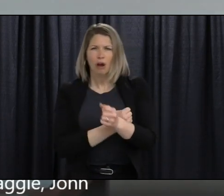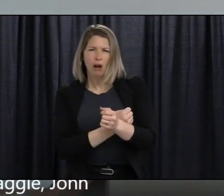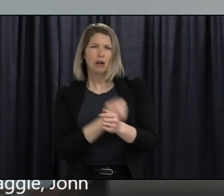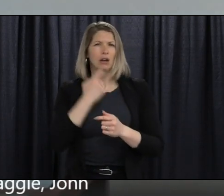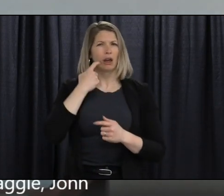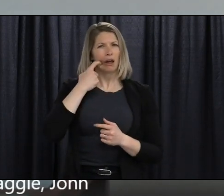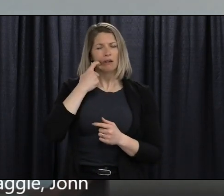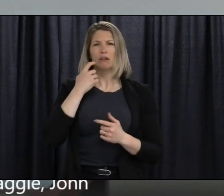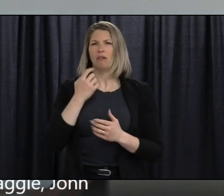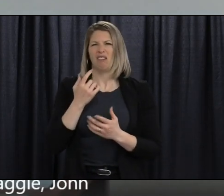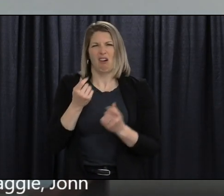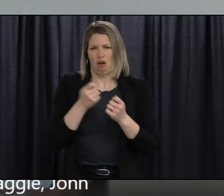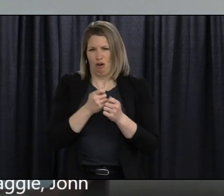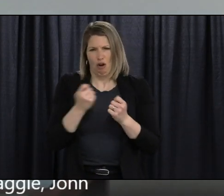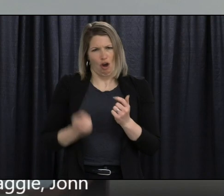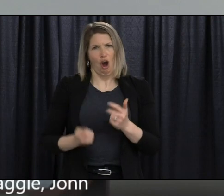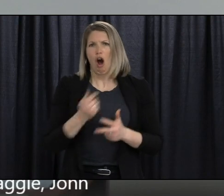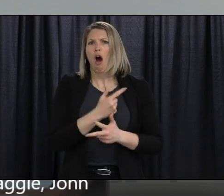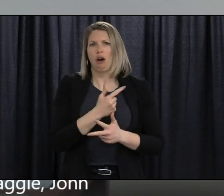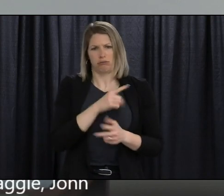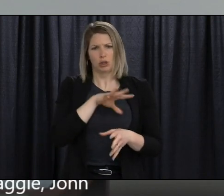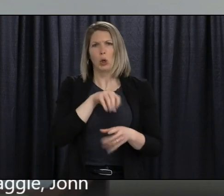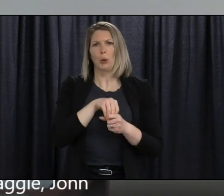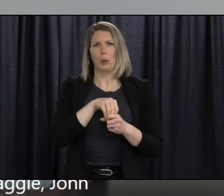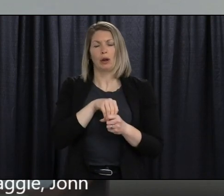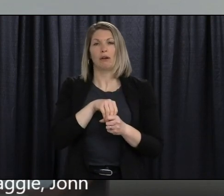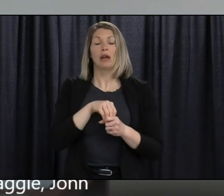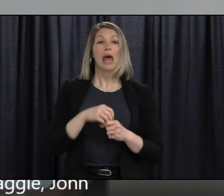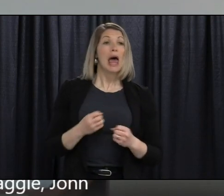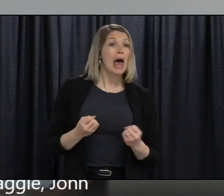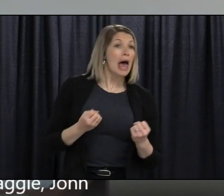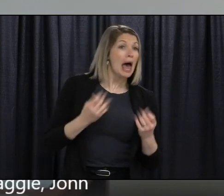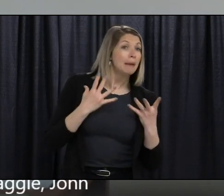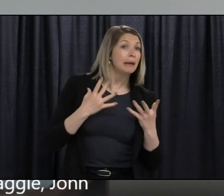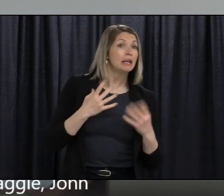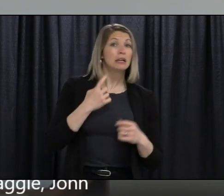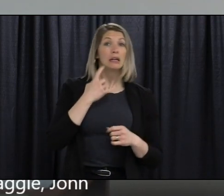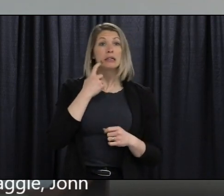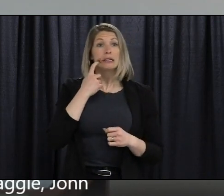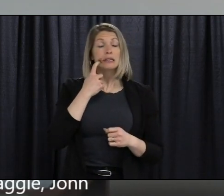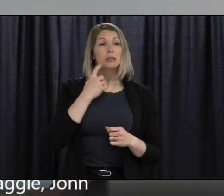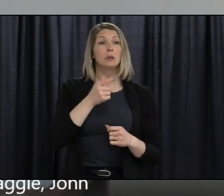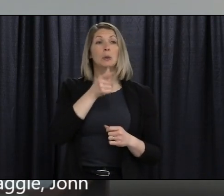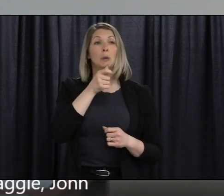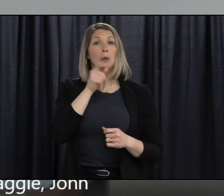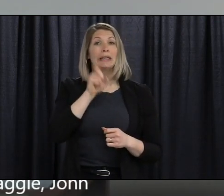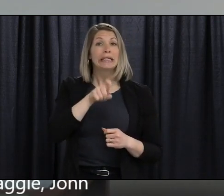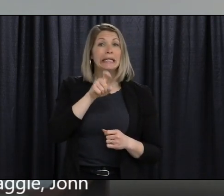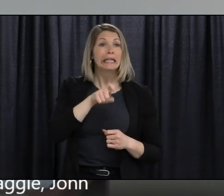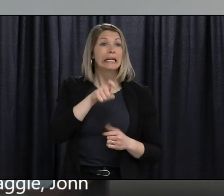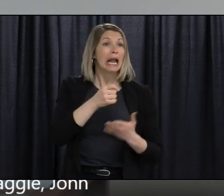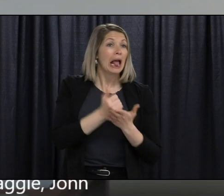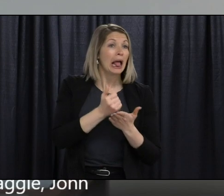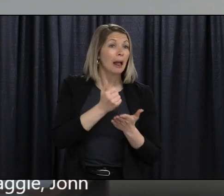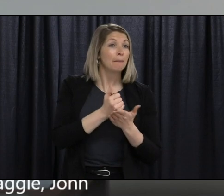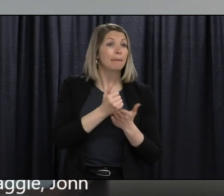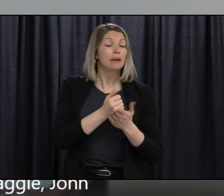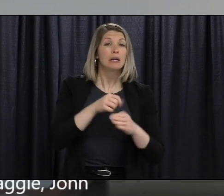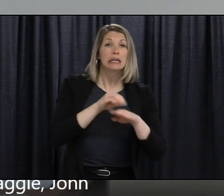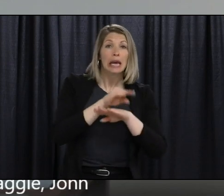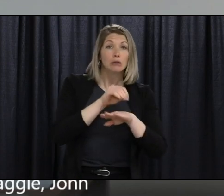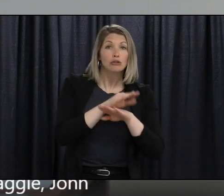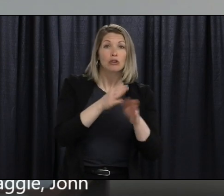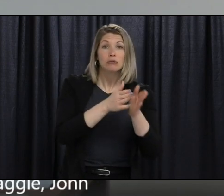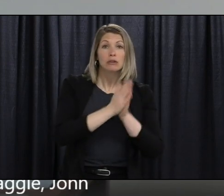we can easily generate at short notice around numbers of individuals who may be seeking help for